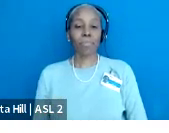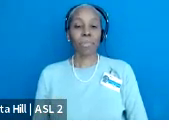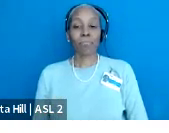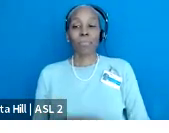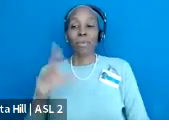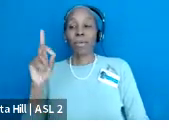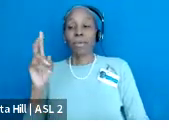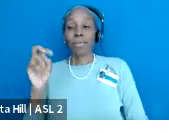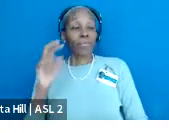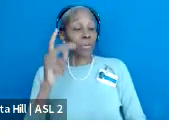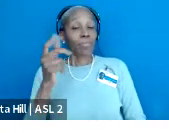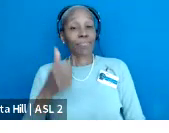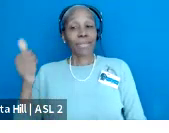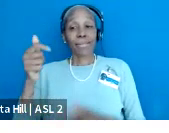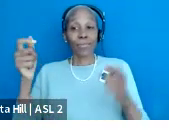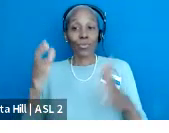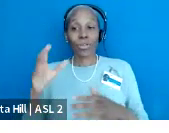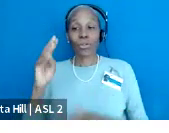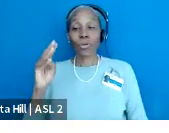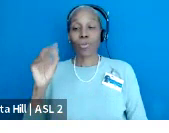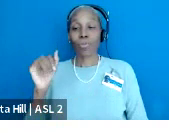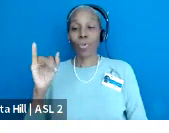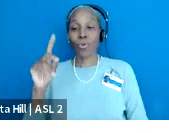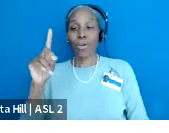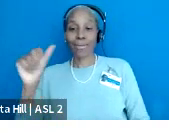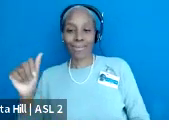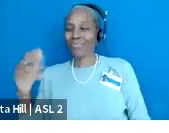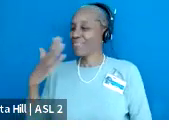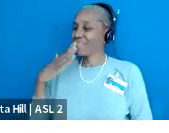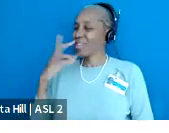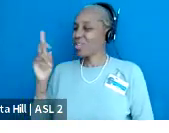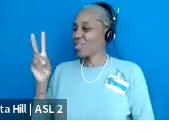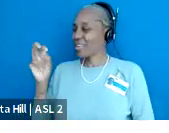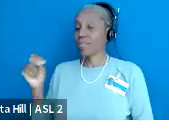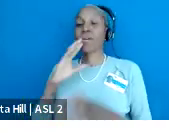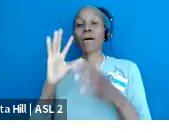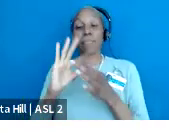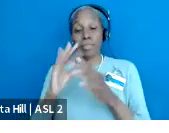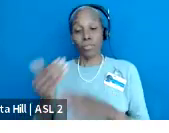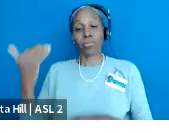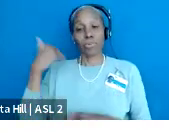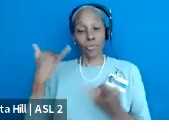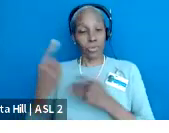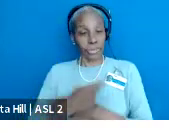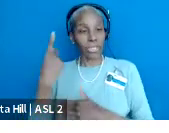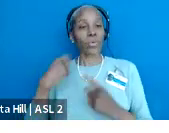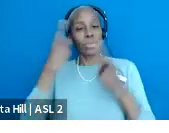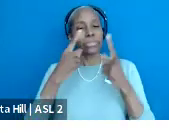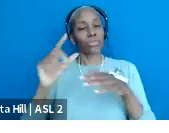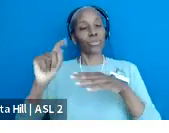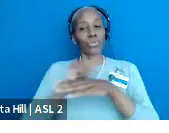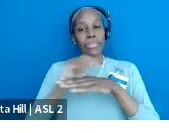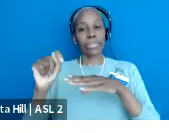Okay. Executive Director Miranda. Thank you, Davins. So as I mentioned earlier today, we consider